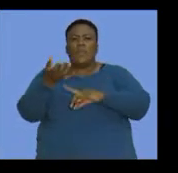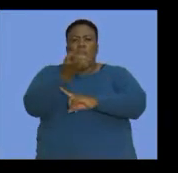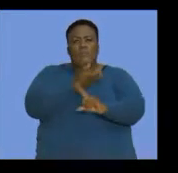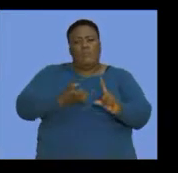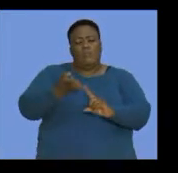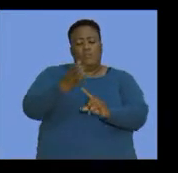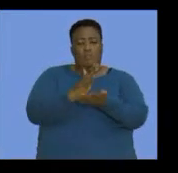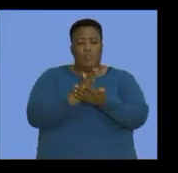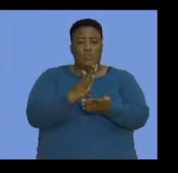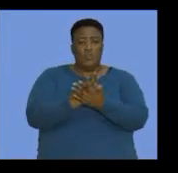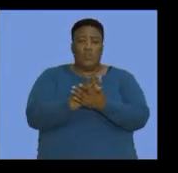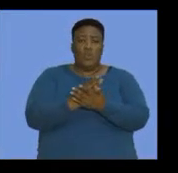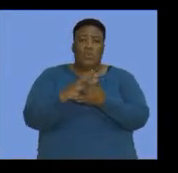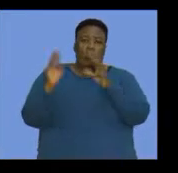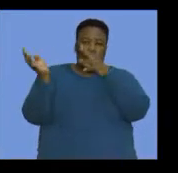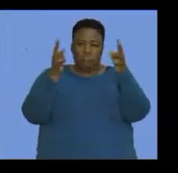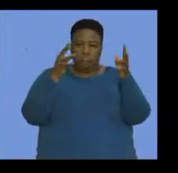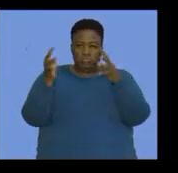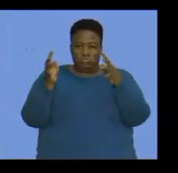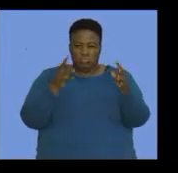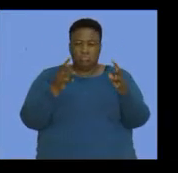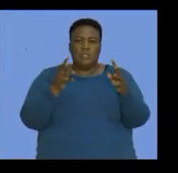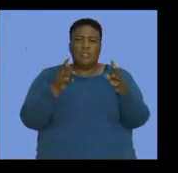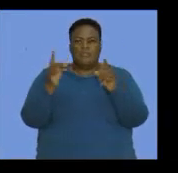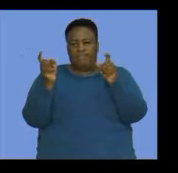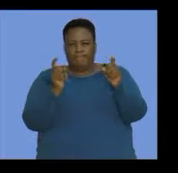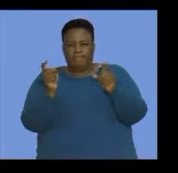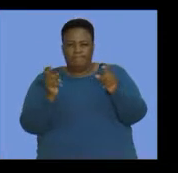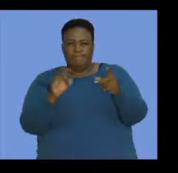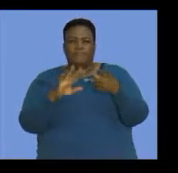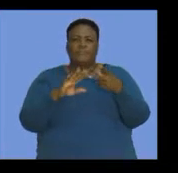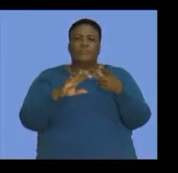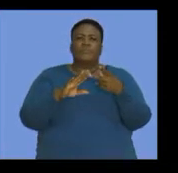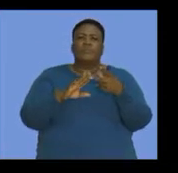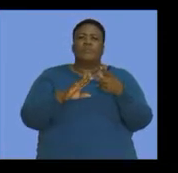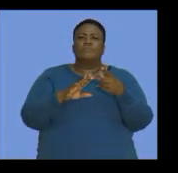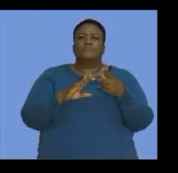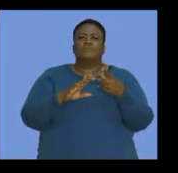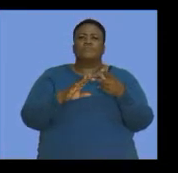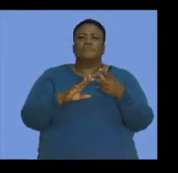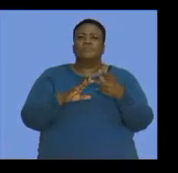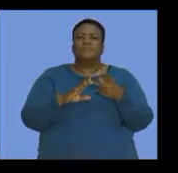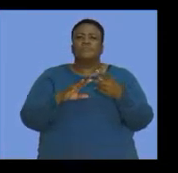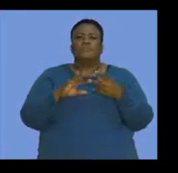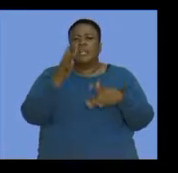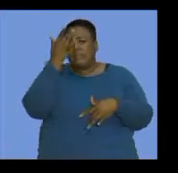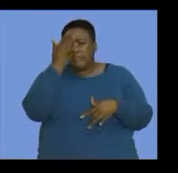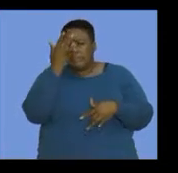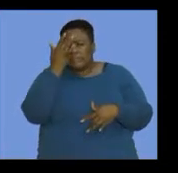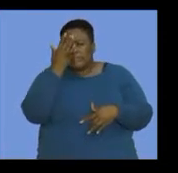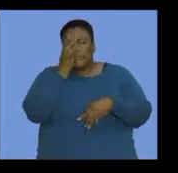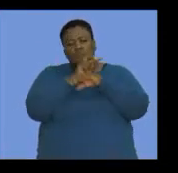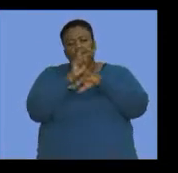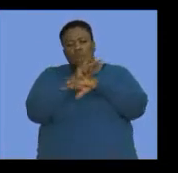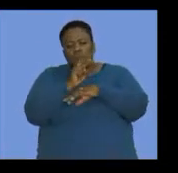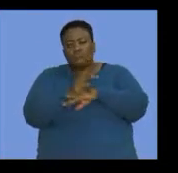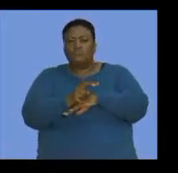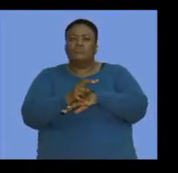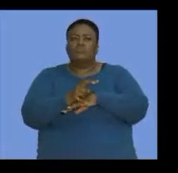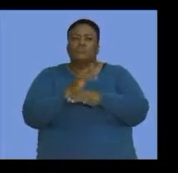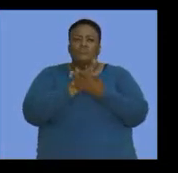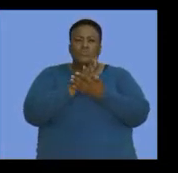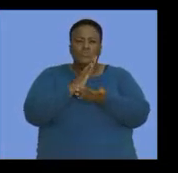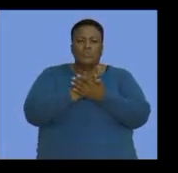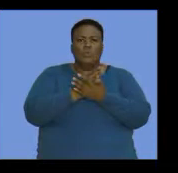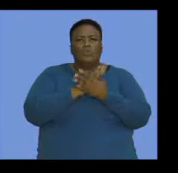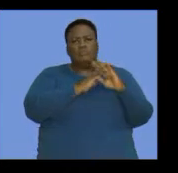climate is regulated, floods are controlled through our wetlands, diseases are kept in check